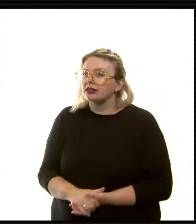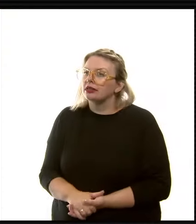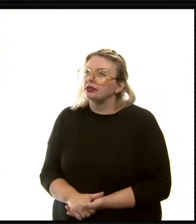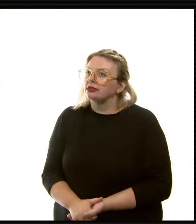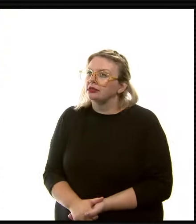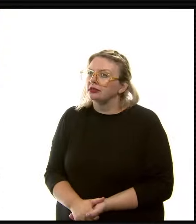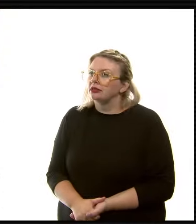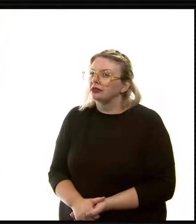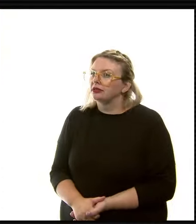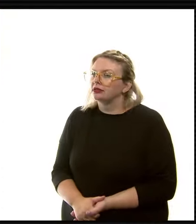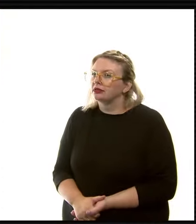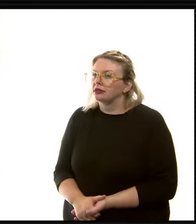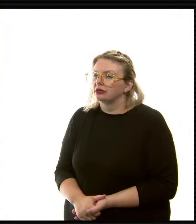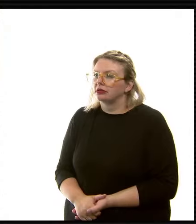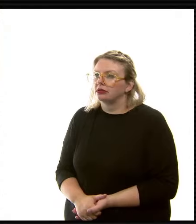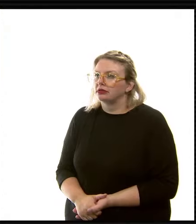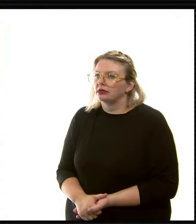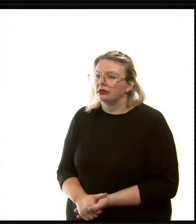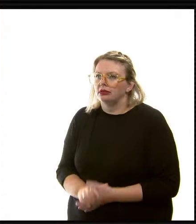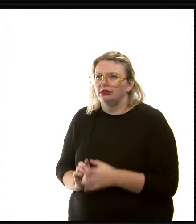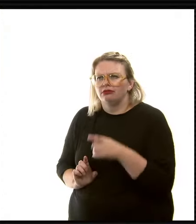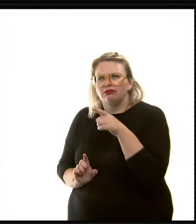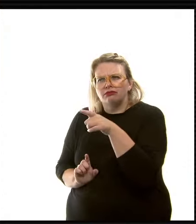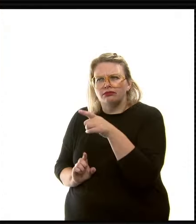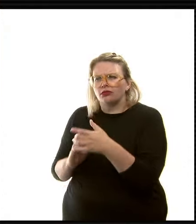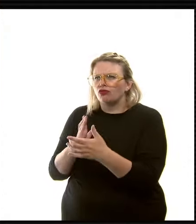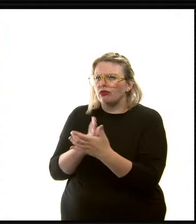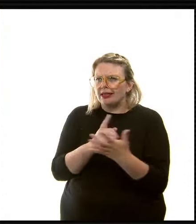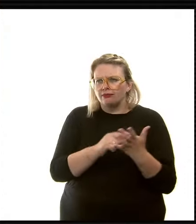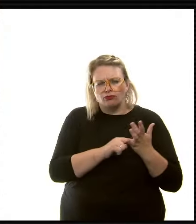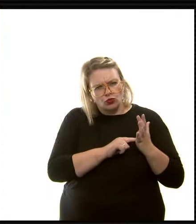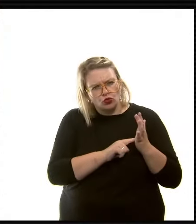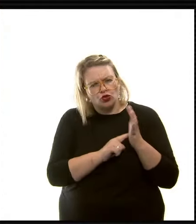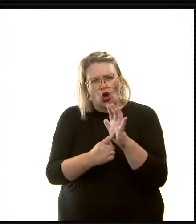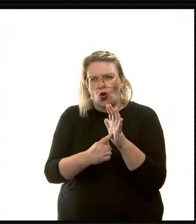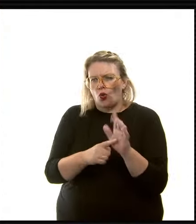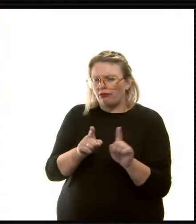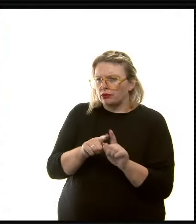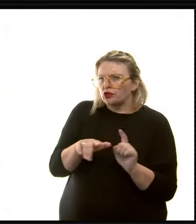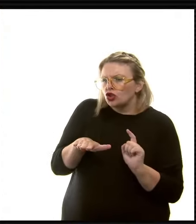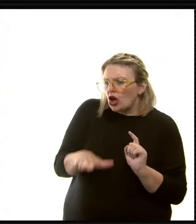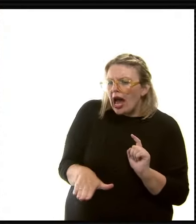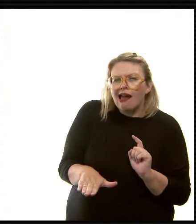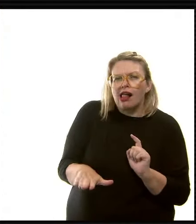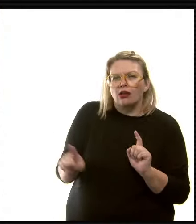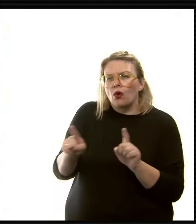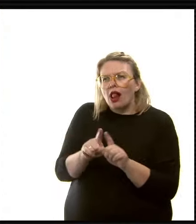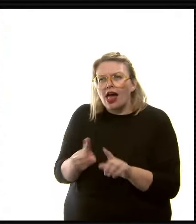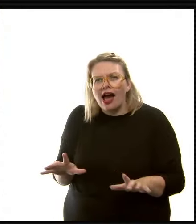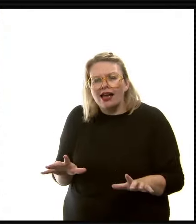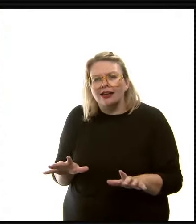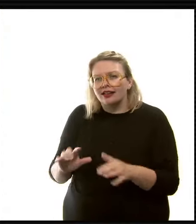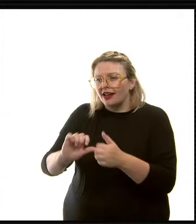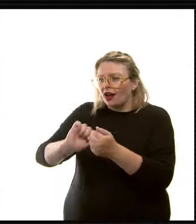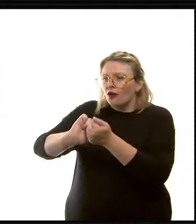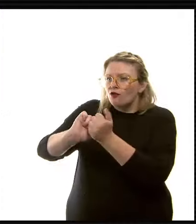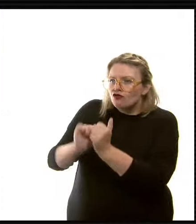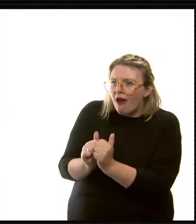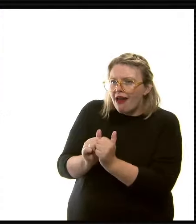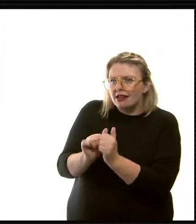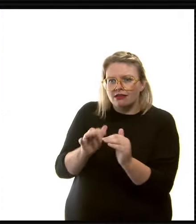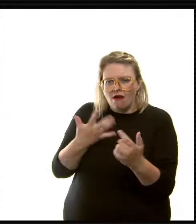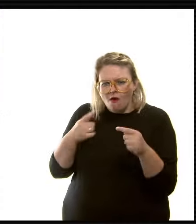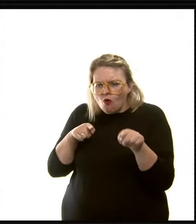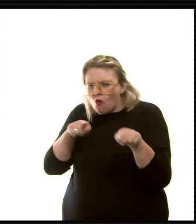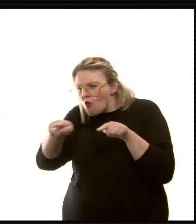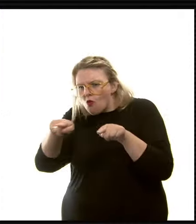With the Great Turtle Race, it's really about capturing that essence of childhood, like thinking about when you have your friends and you're like, okay, let's race on our